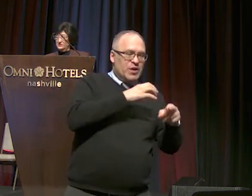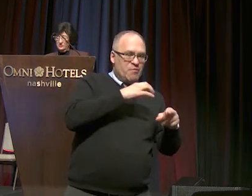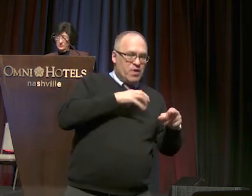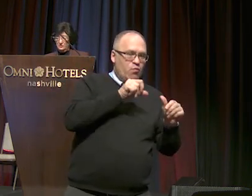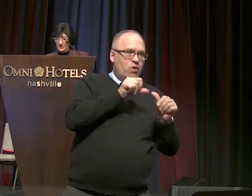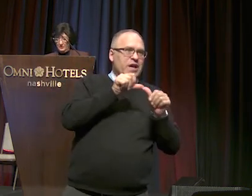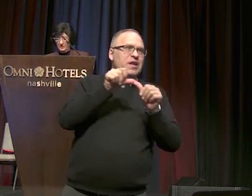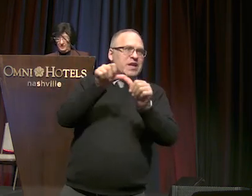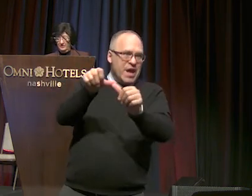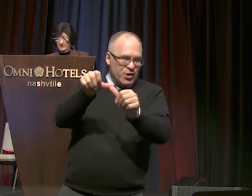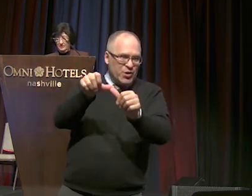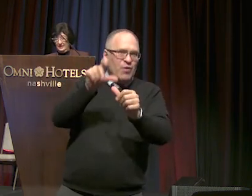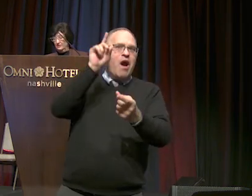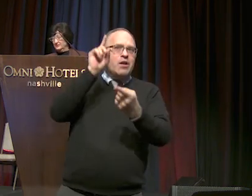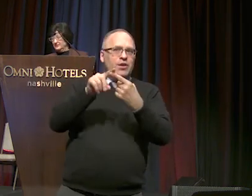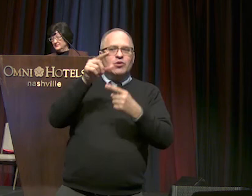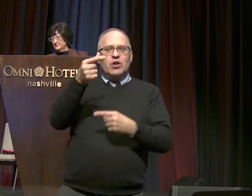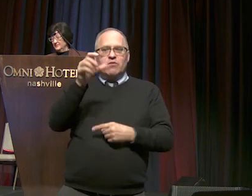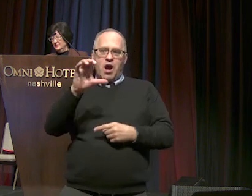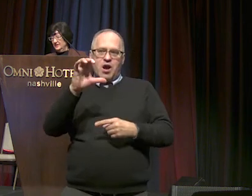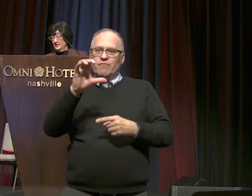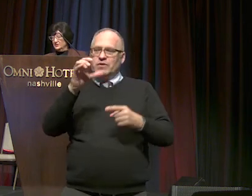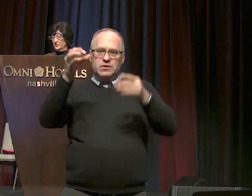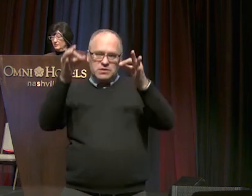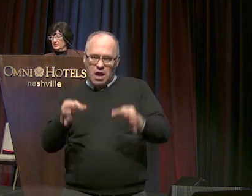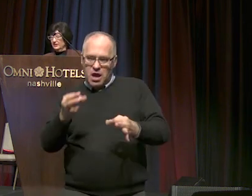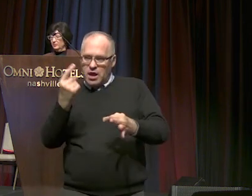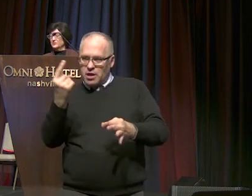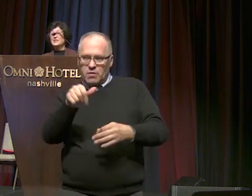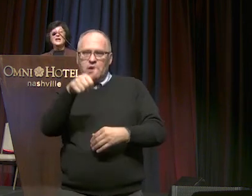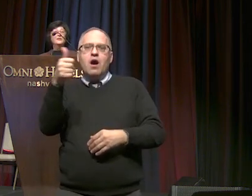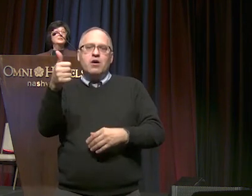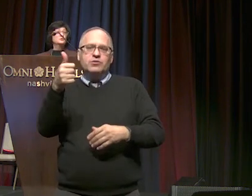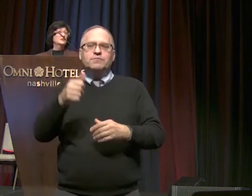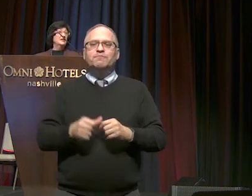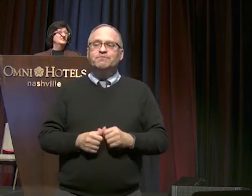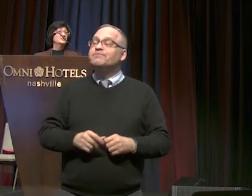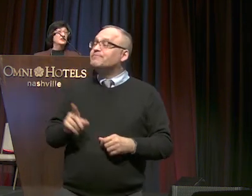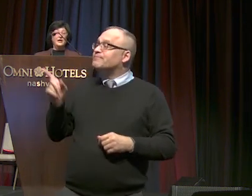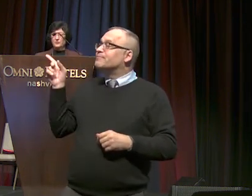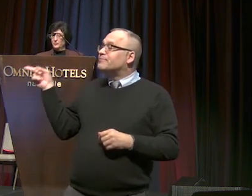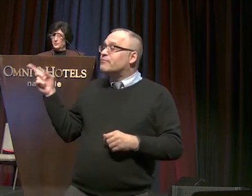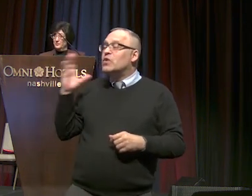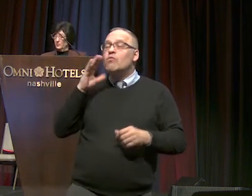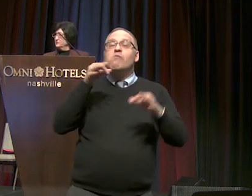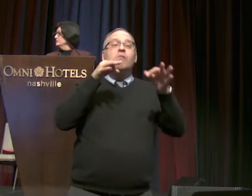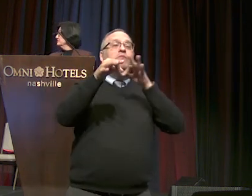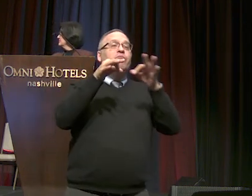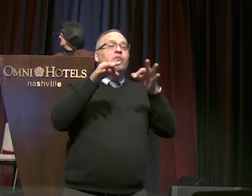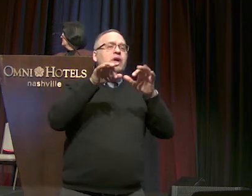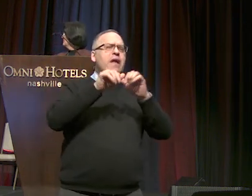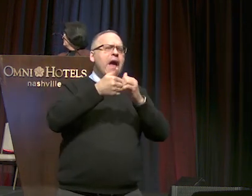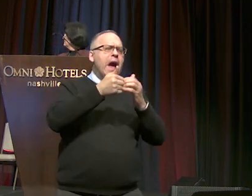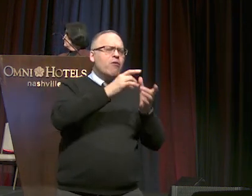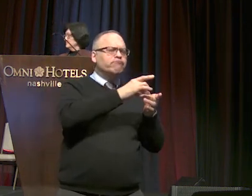decides to do something else. And so now Kenitha will say how this relates to other